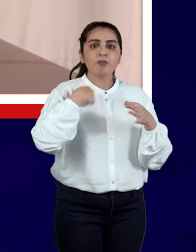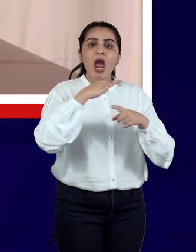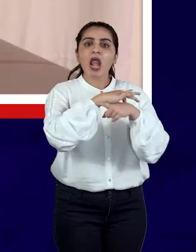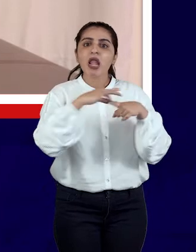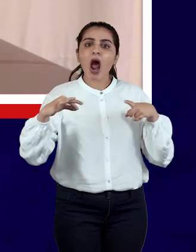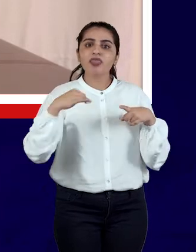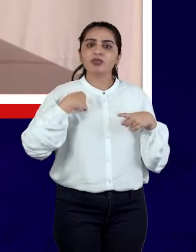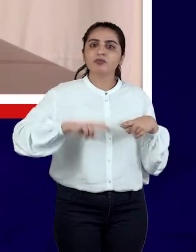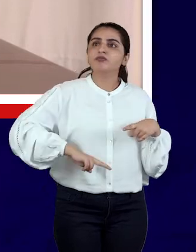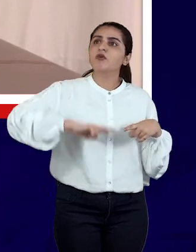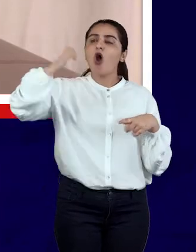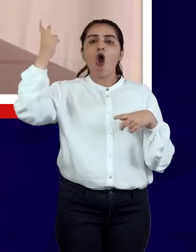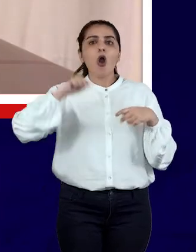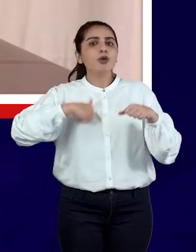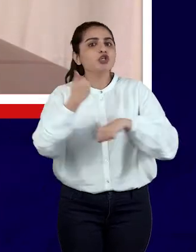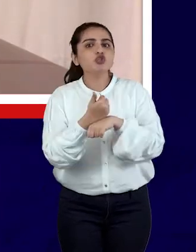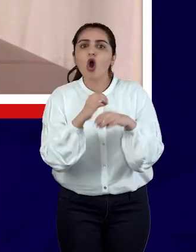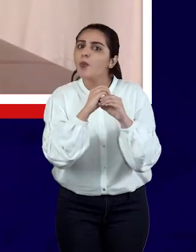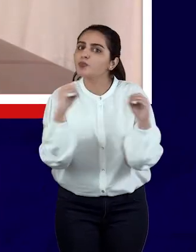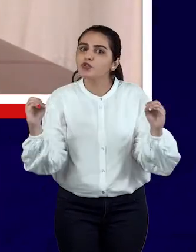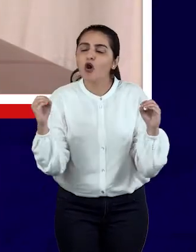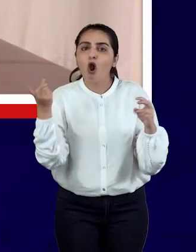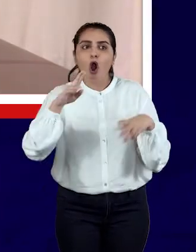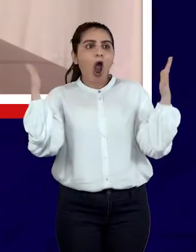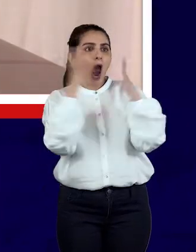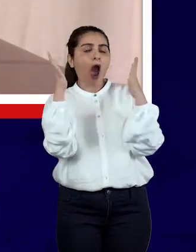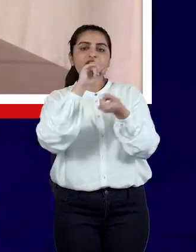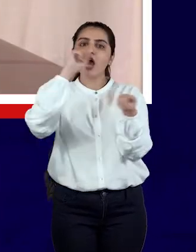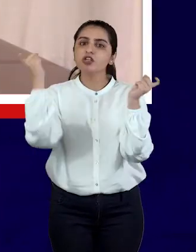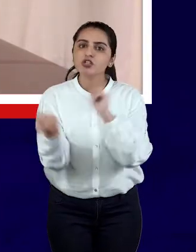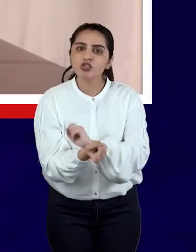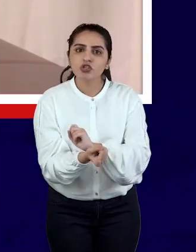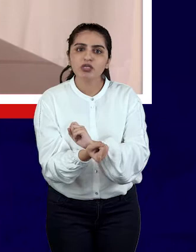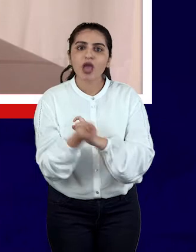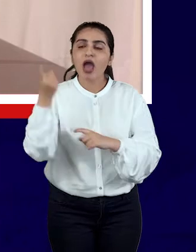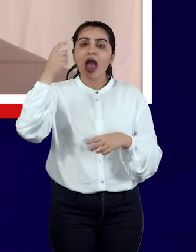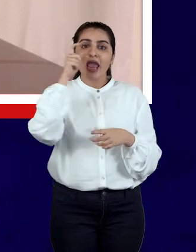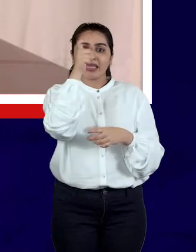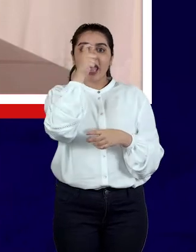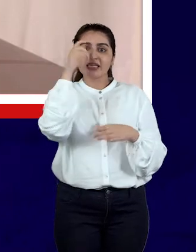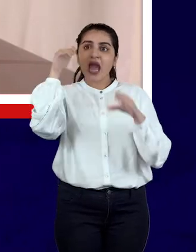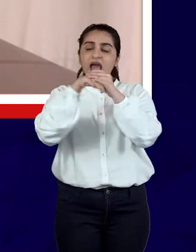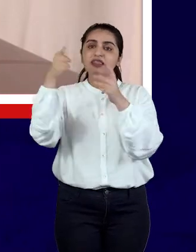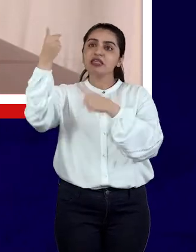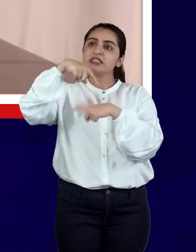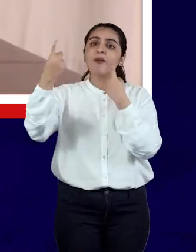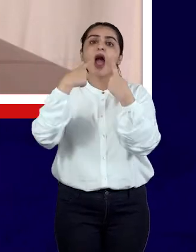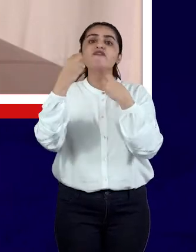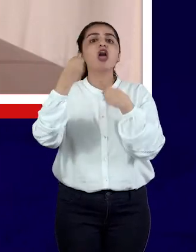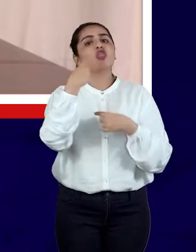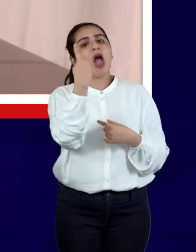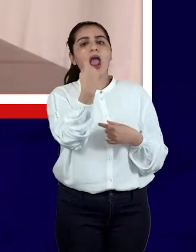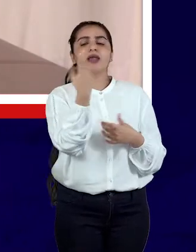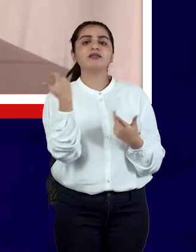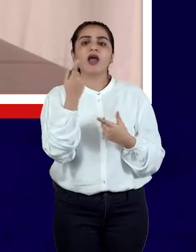And overnight, we were unemployed in sub-zero temperatures. Anyone who goes to Canada is given one piece of